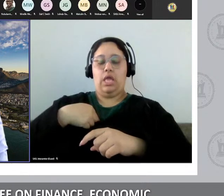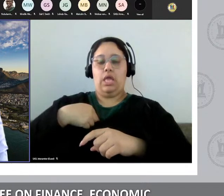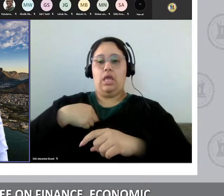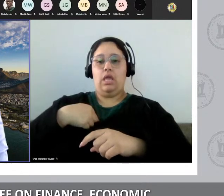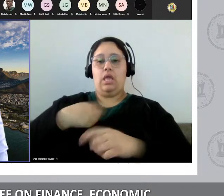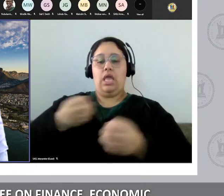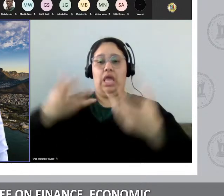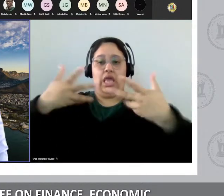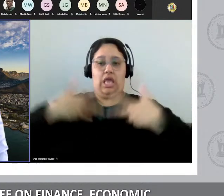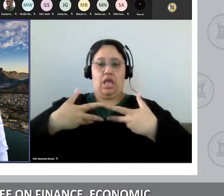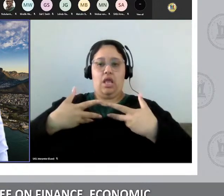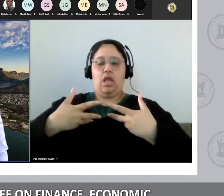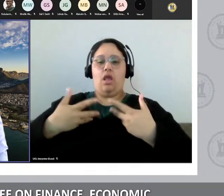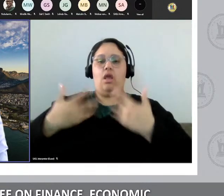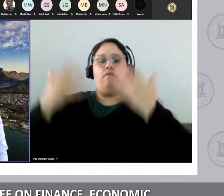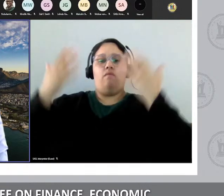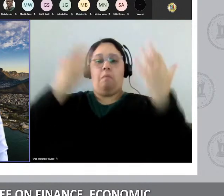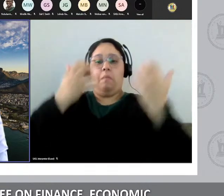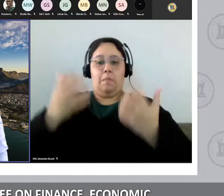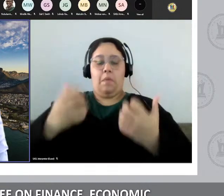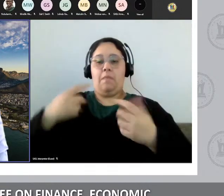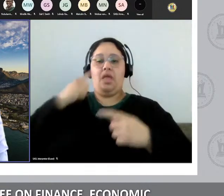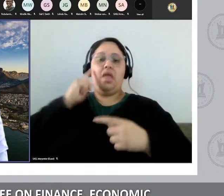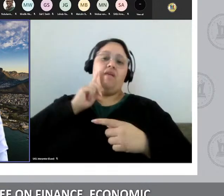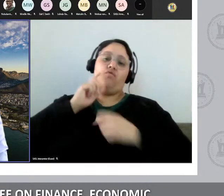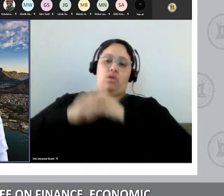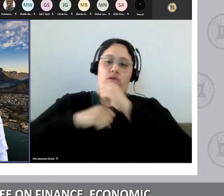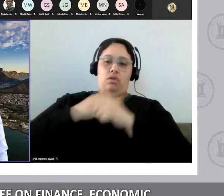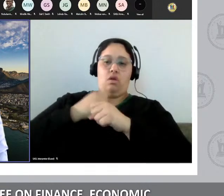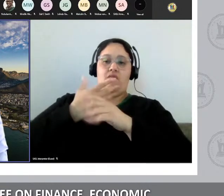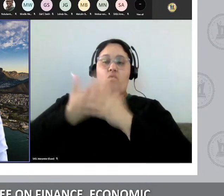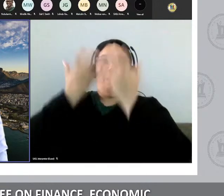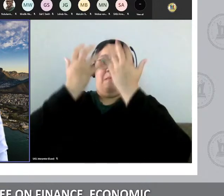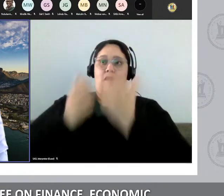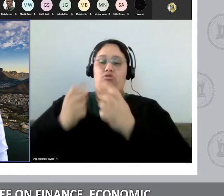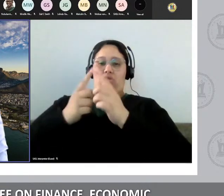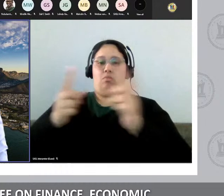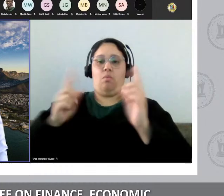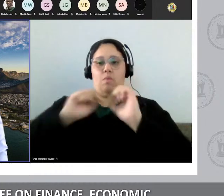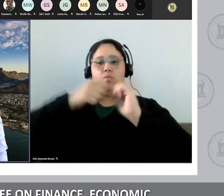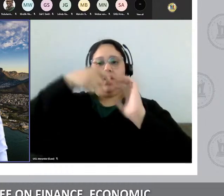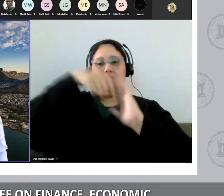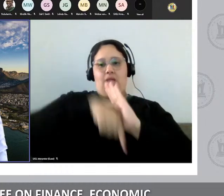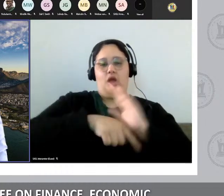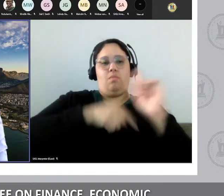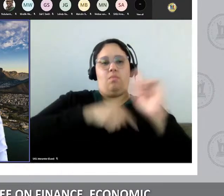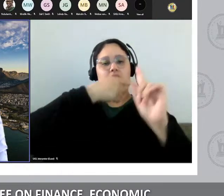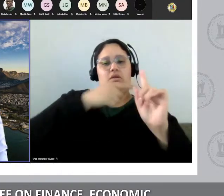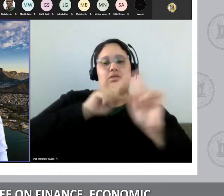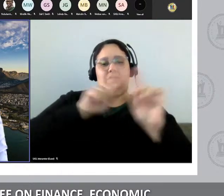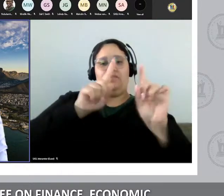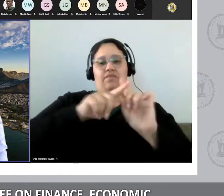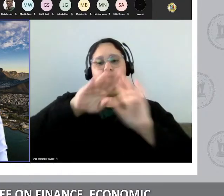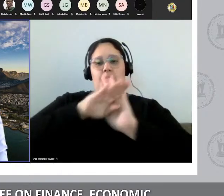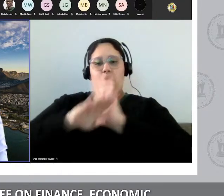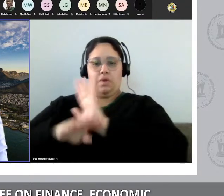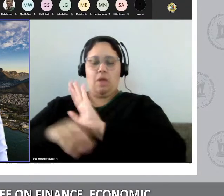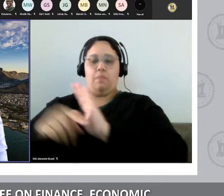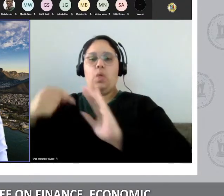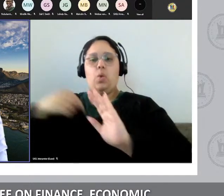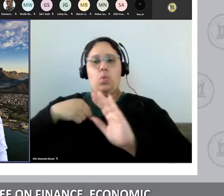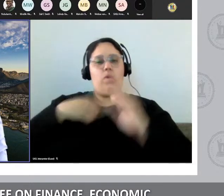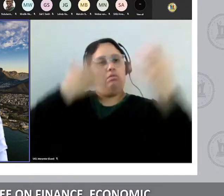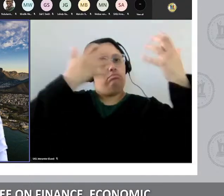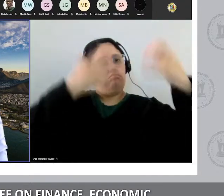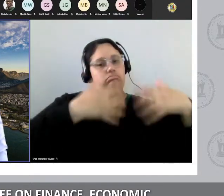We're given an appropriation every year on the budget for the department. It's broken down by program, and then we work out in the course of